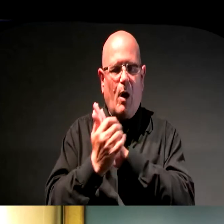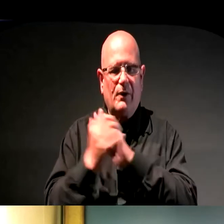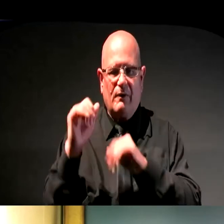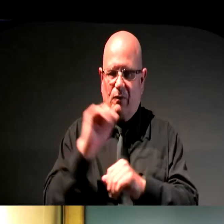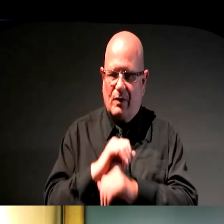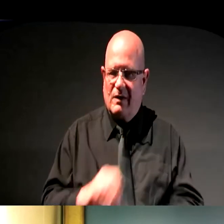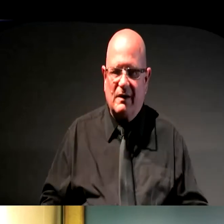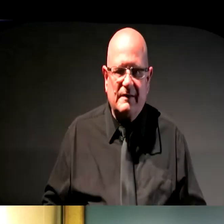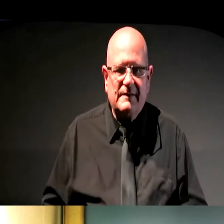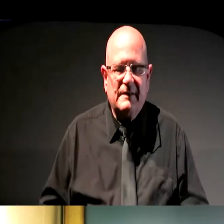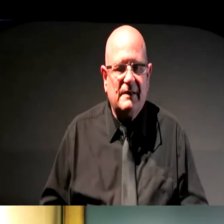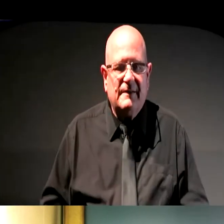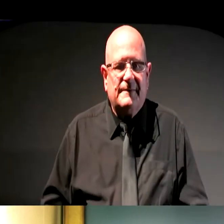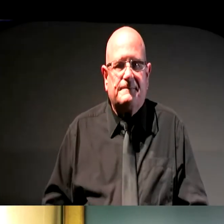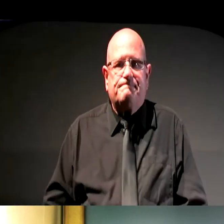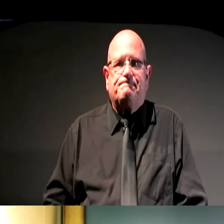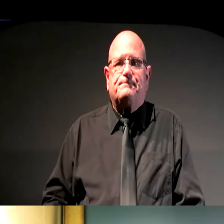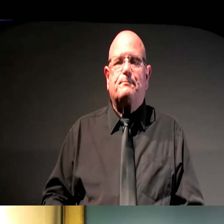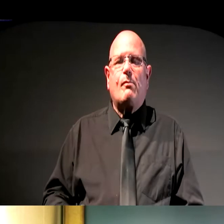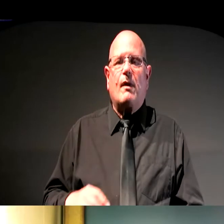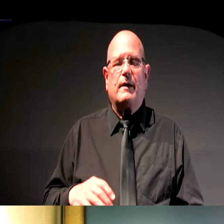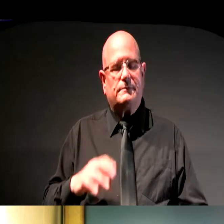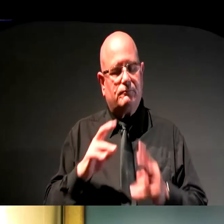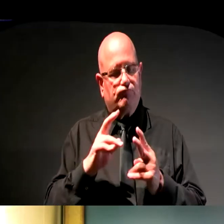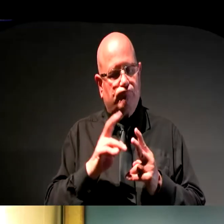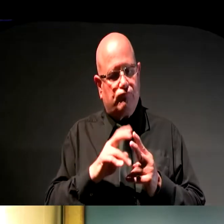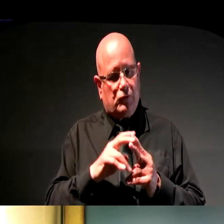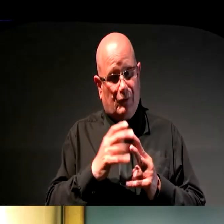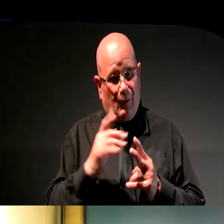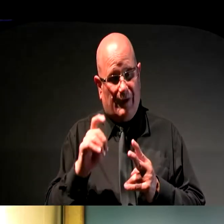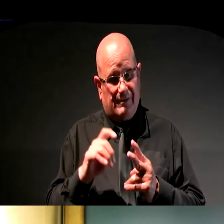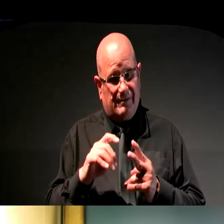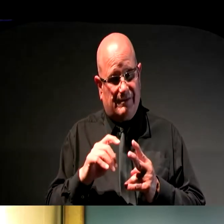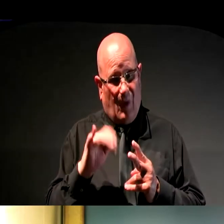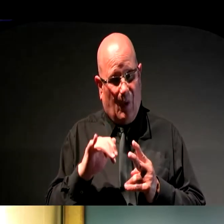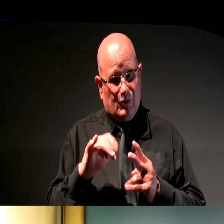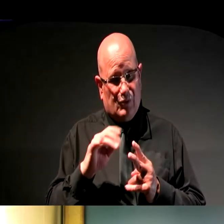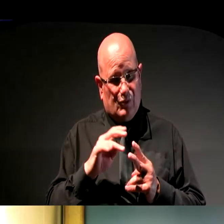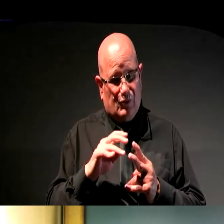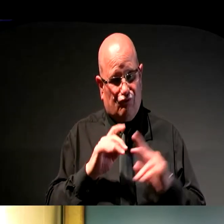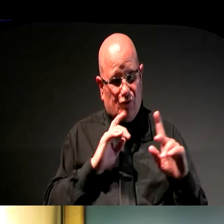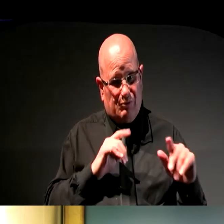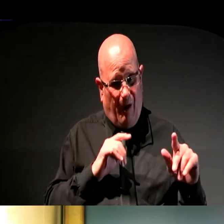I'd like you to each respond to that, because I know that the ways that businesses